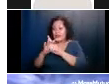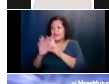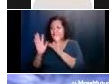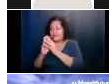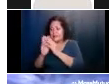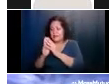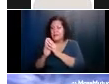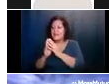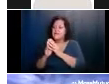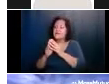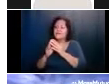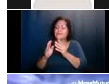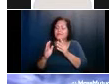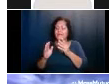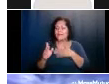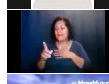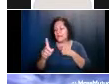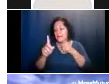efforts being